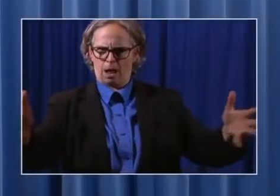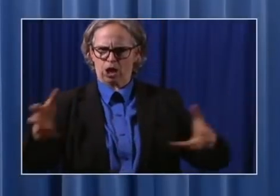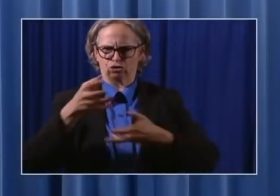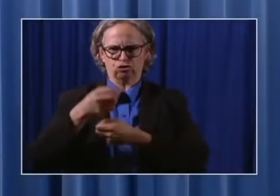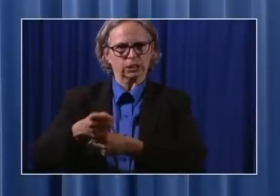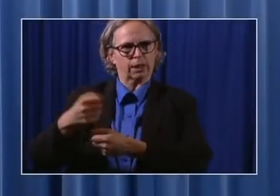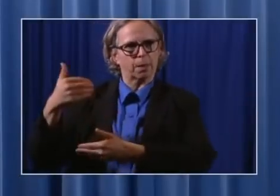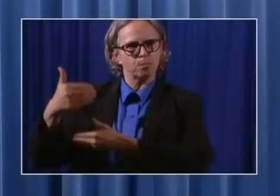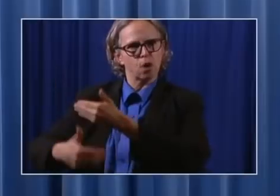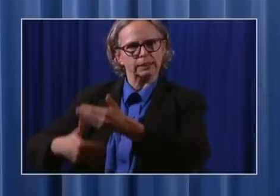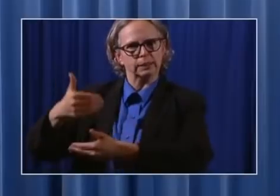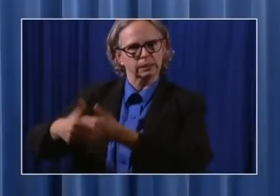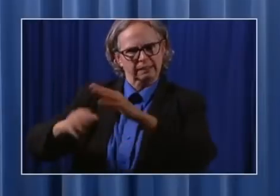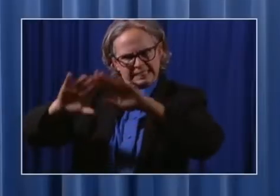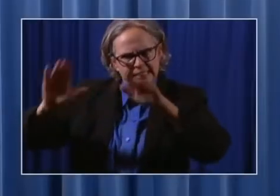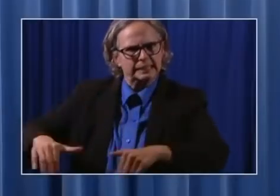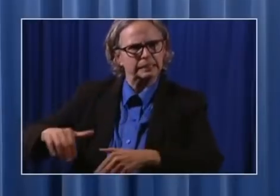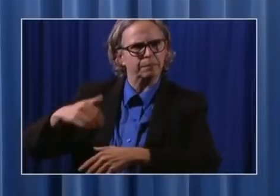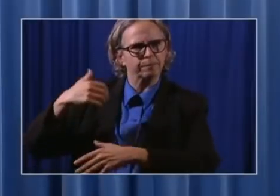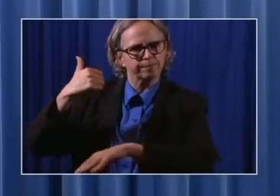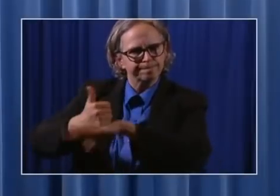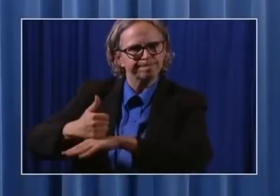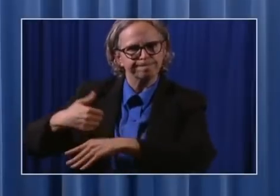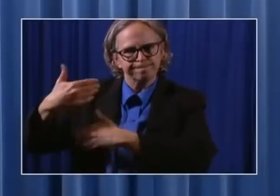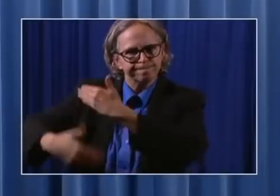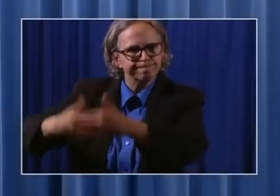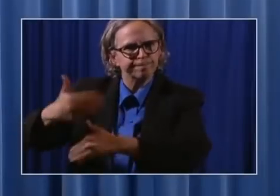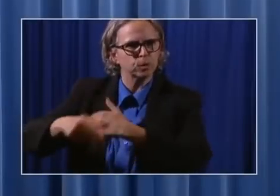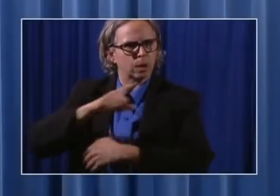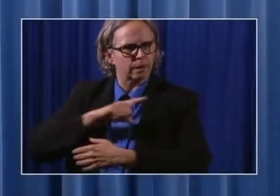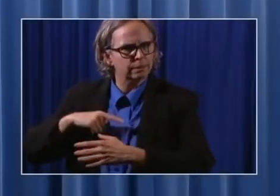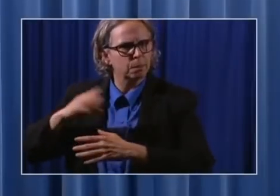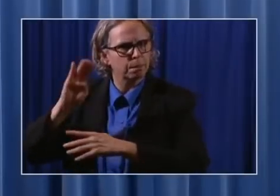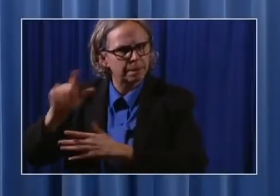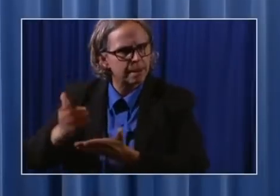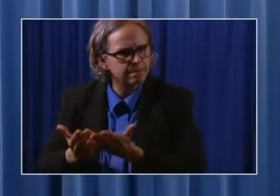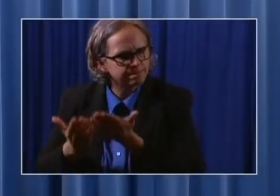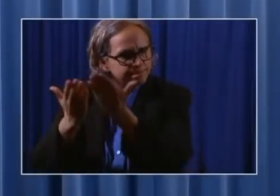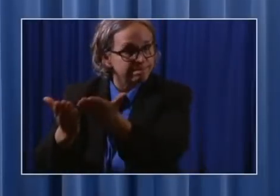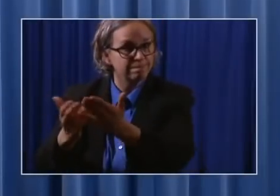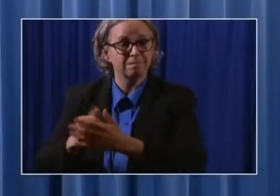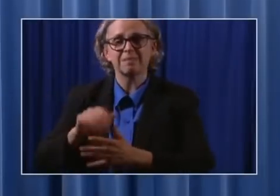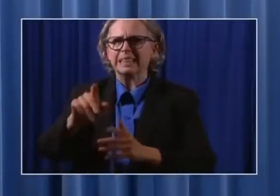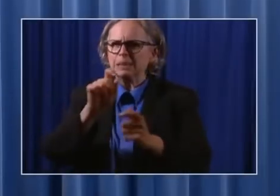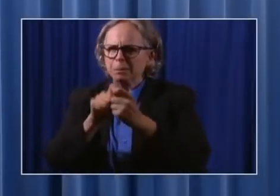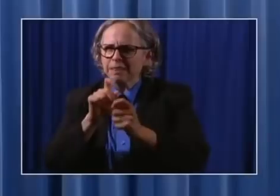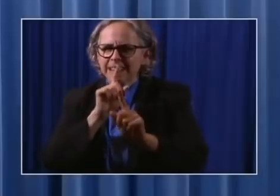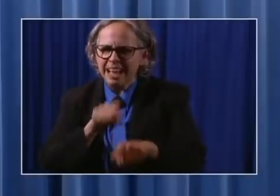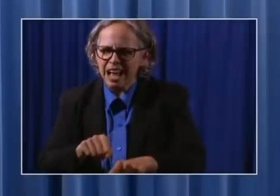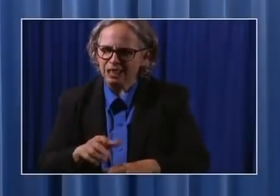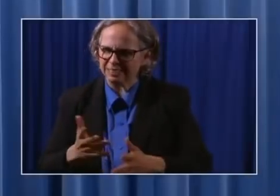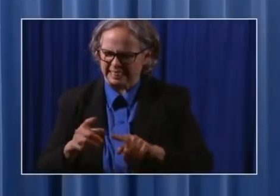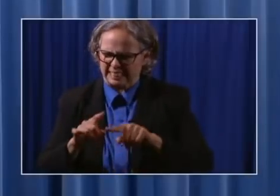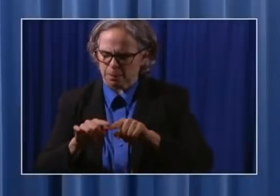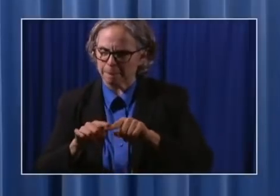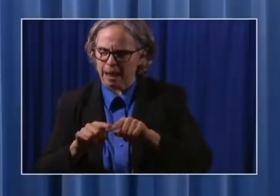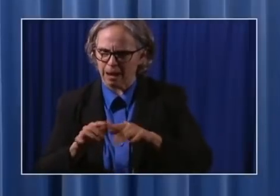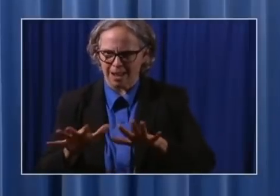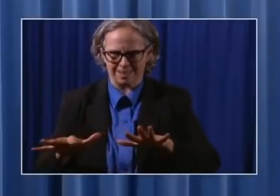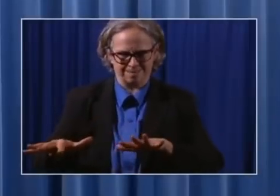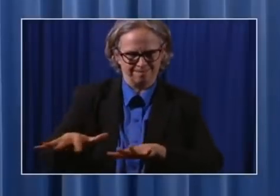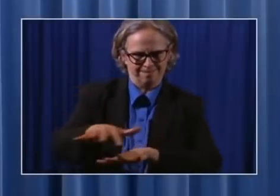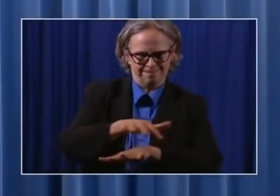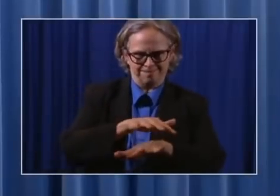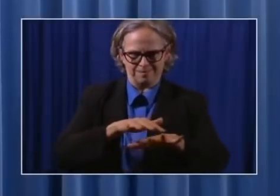today. So in specific answer to your question, it's going to depend really on what bill you would end up